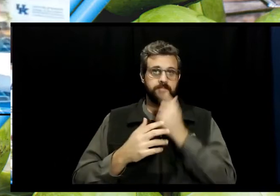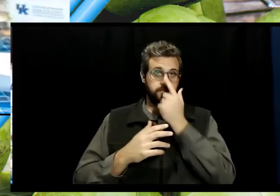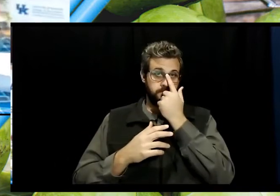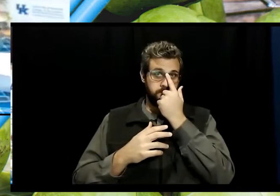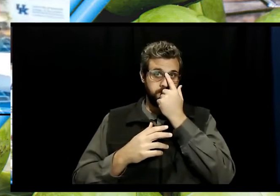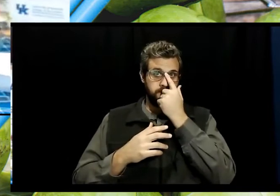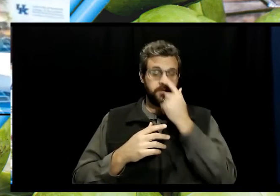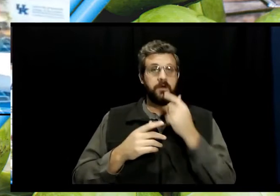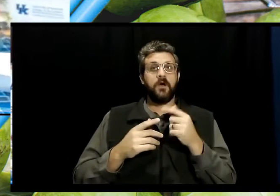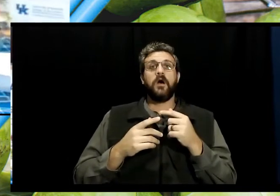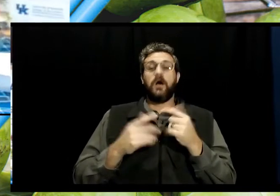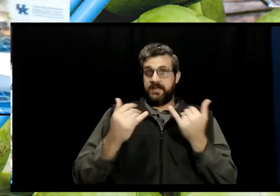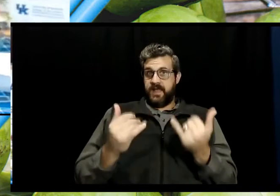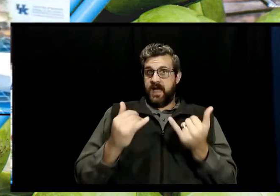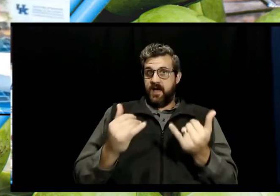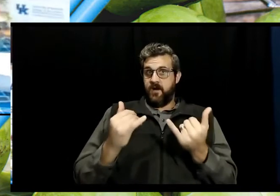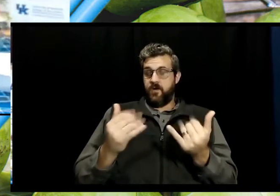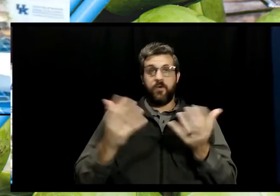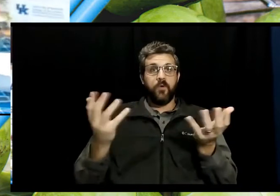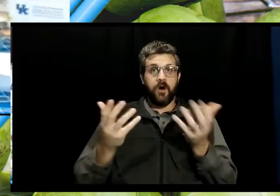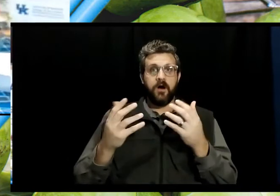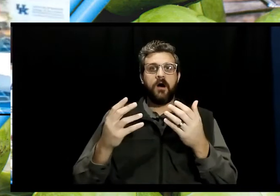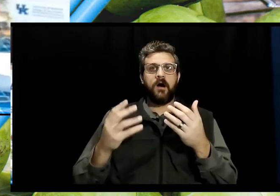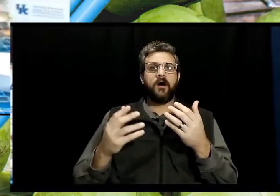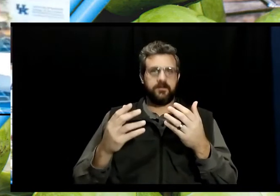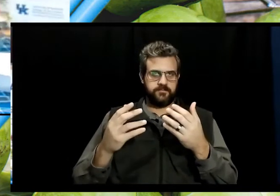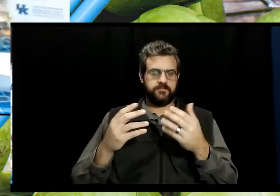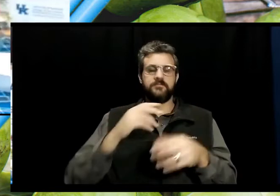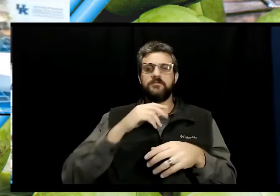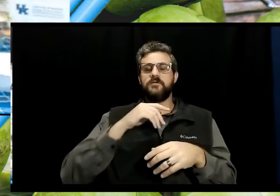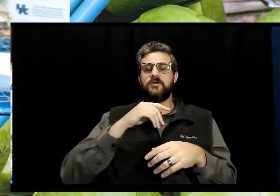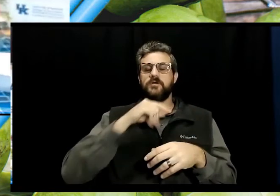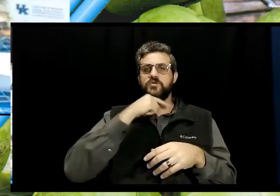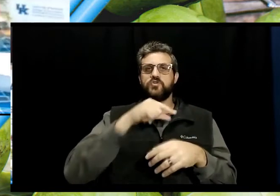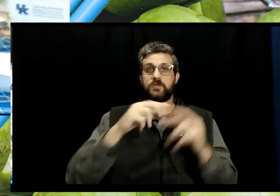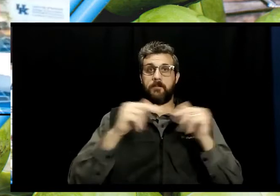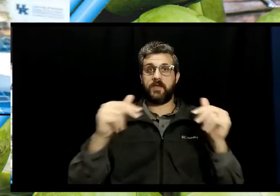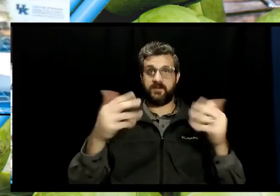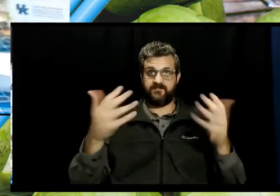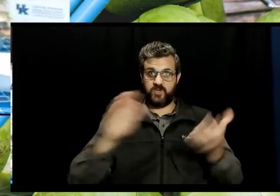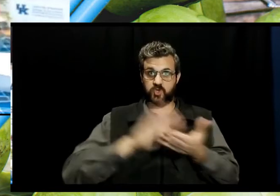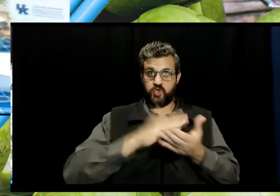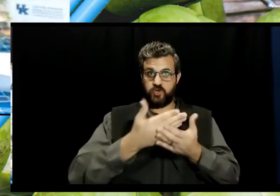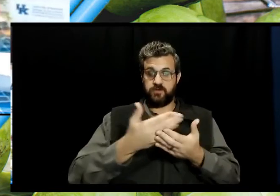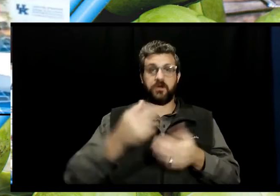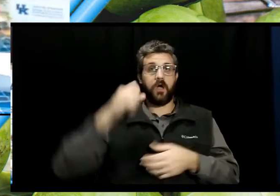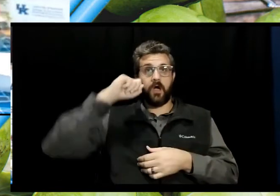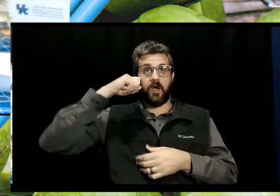And now this is when we are going to add the turkey bacon that we cooked and the